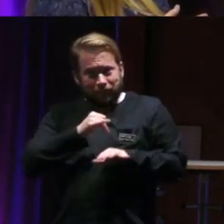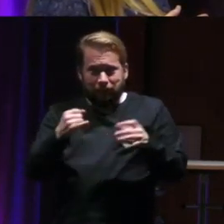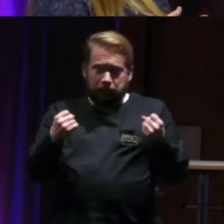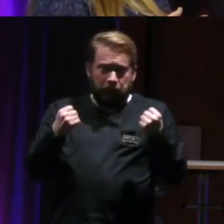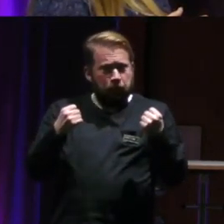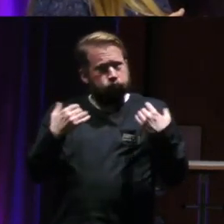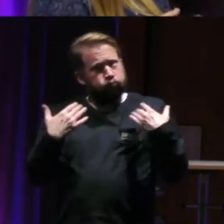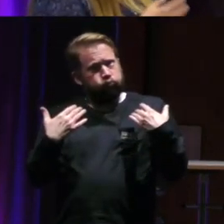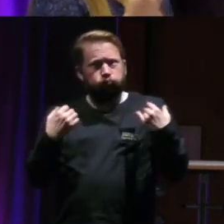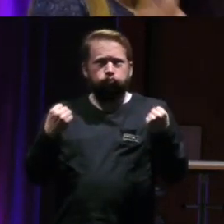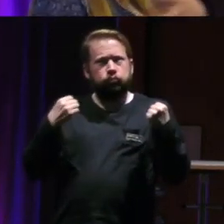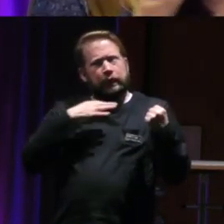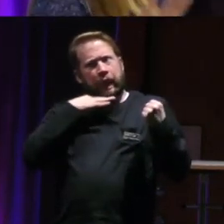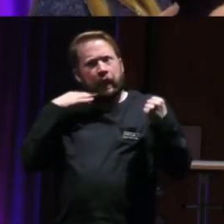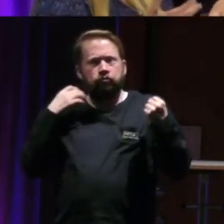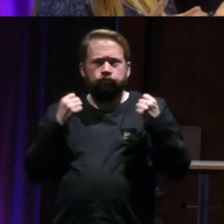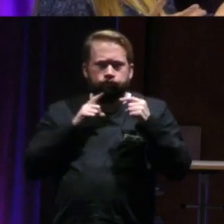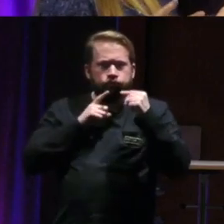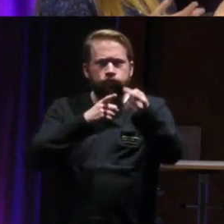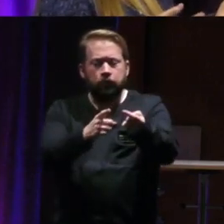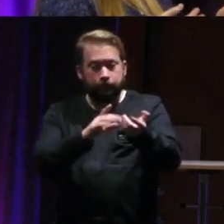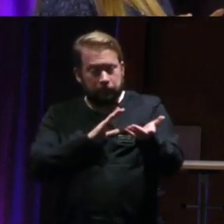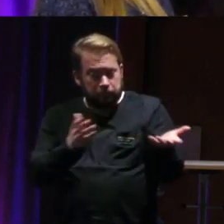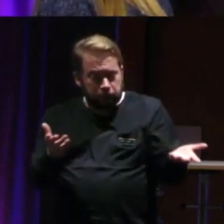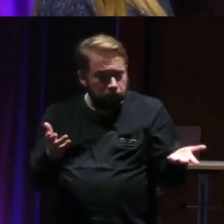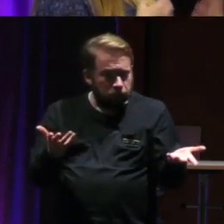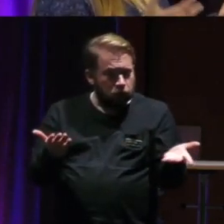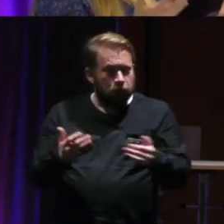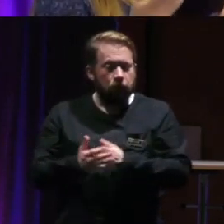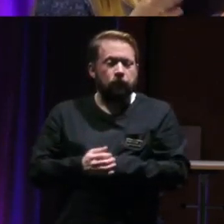enough to sort of be